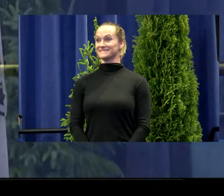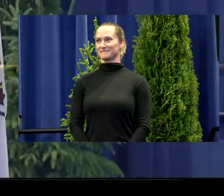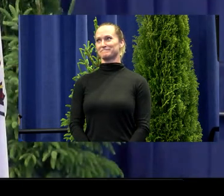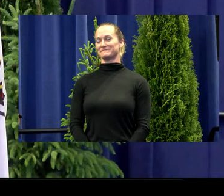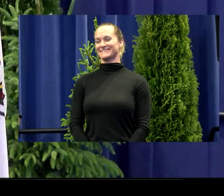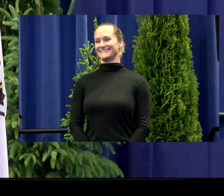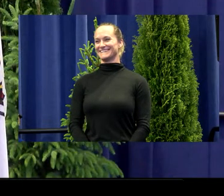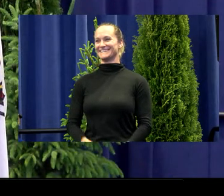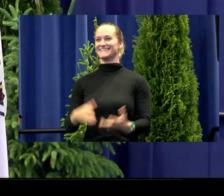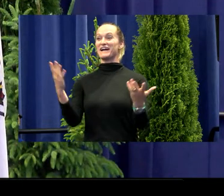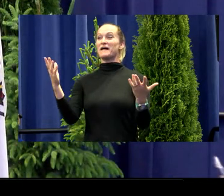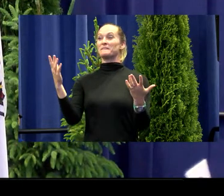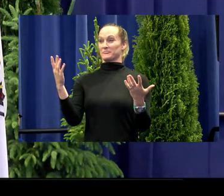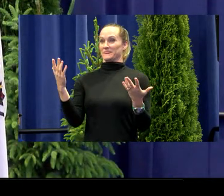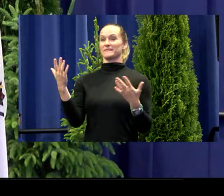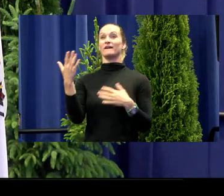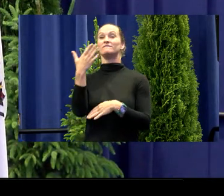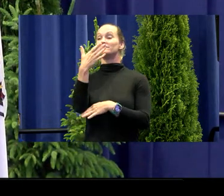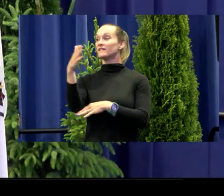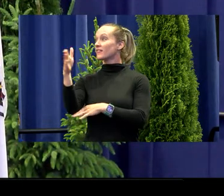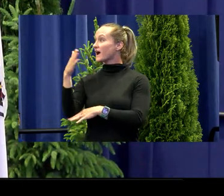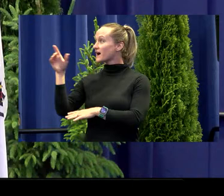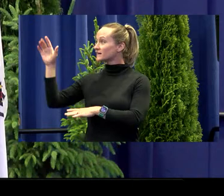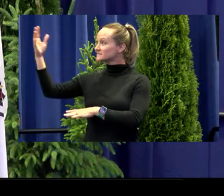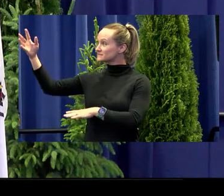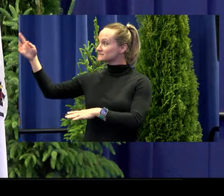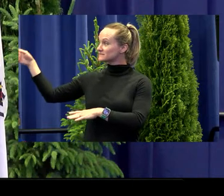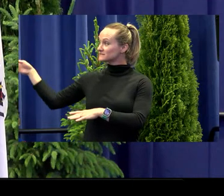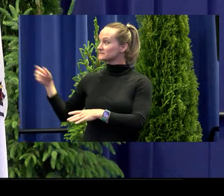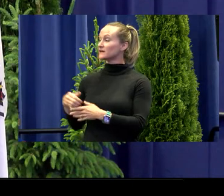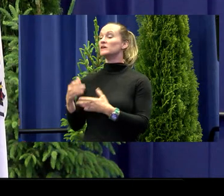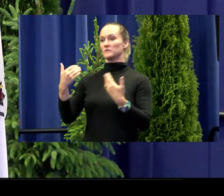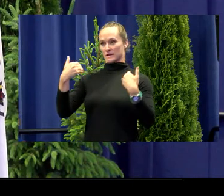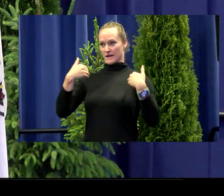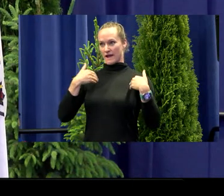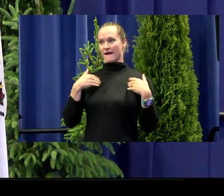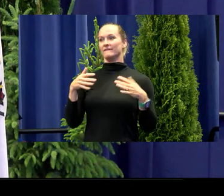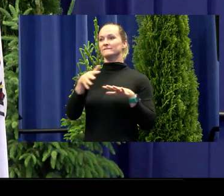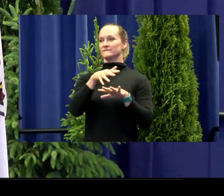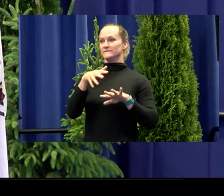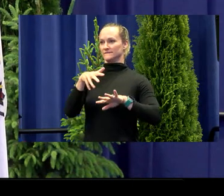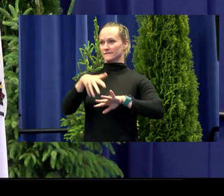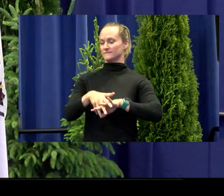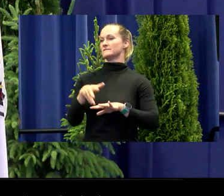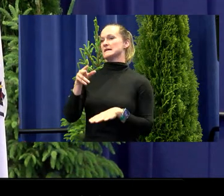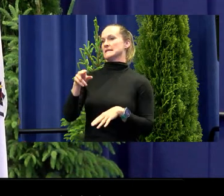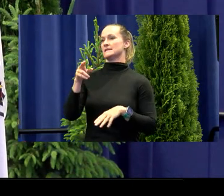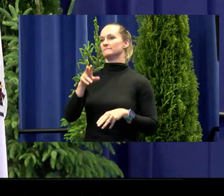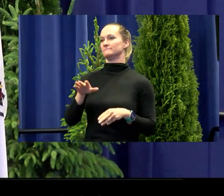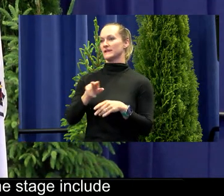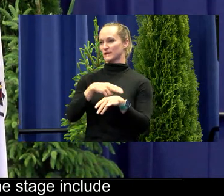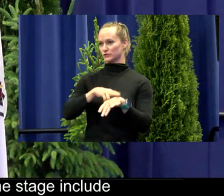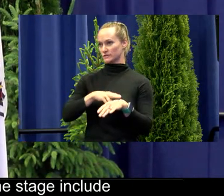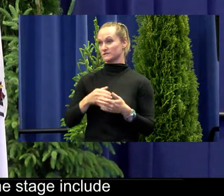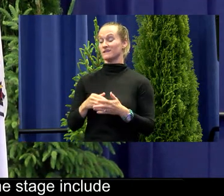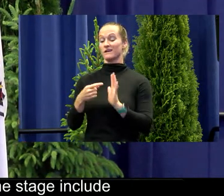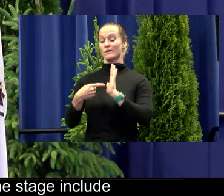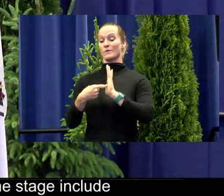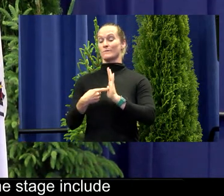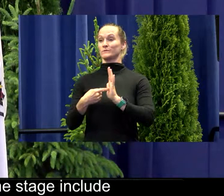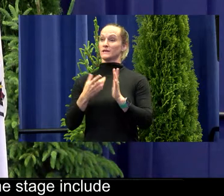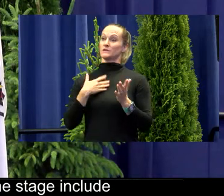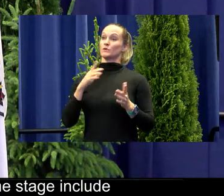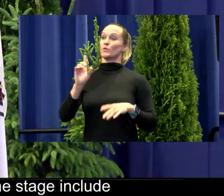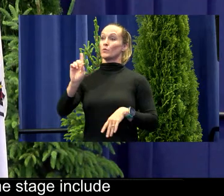The flags we have near and on the stage, including those of sovereign indigenous nations, represents the origins and